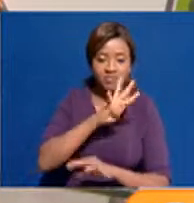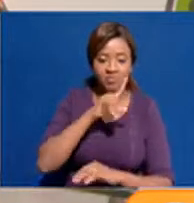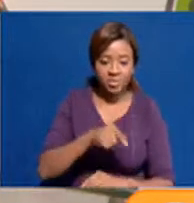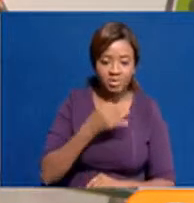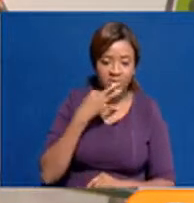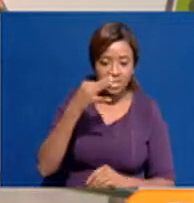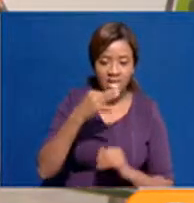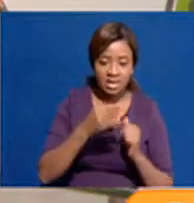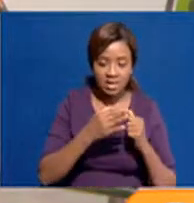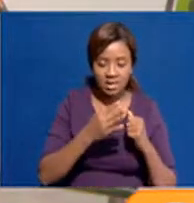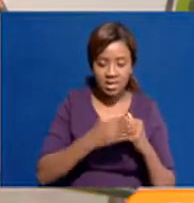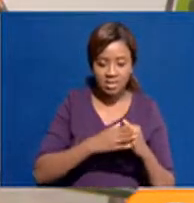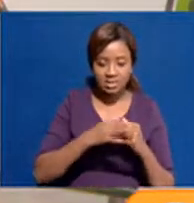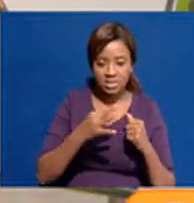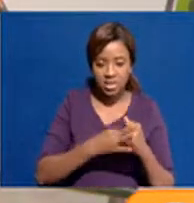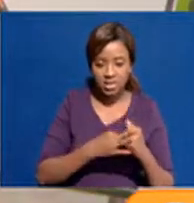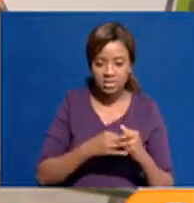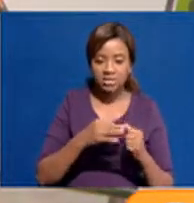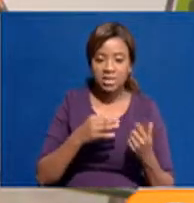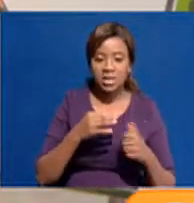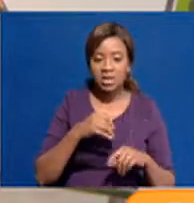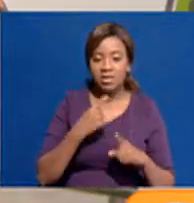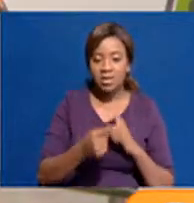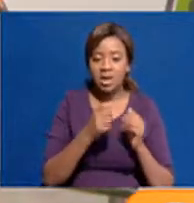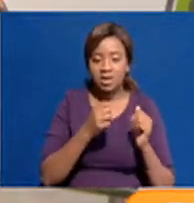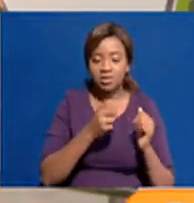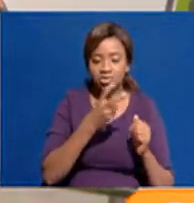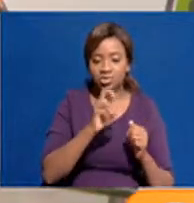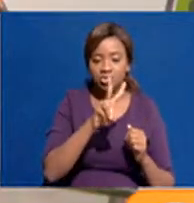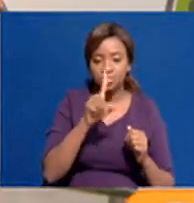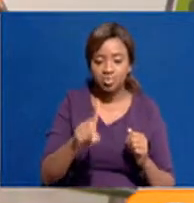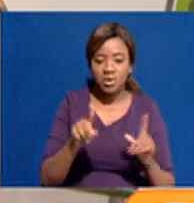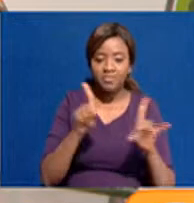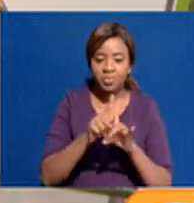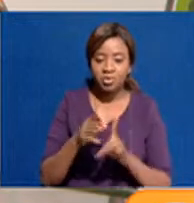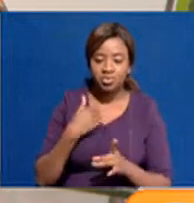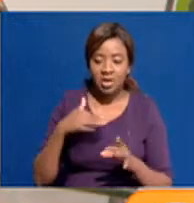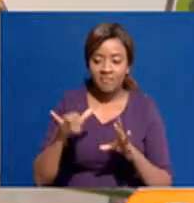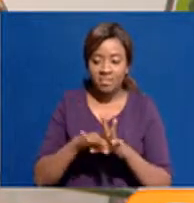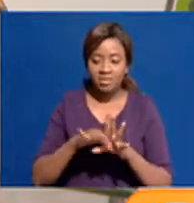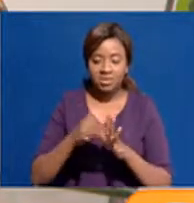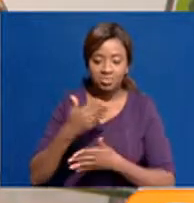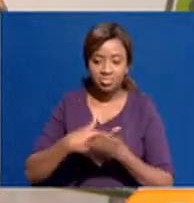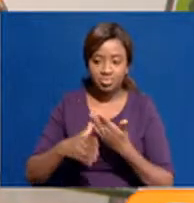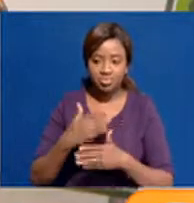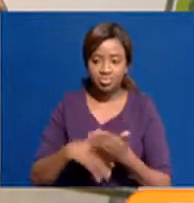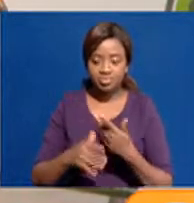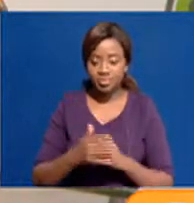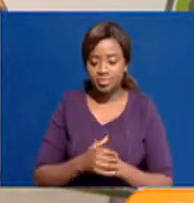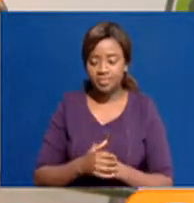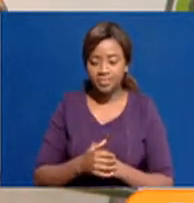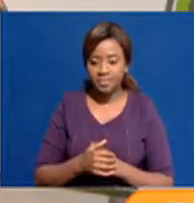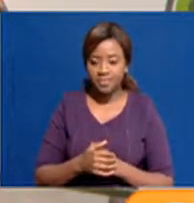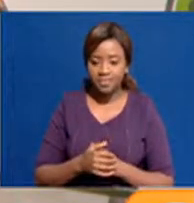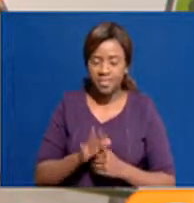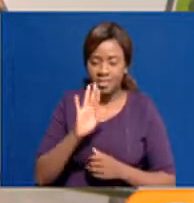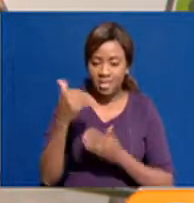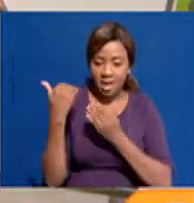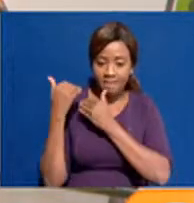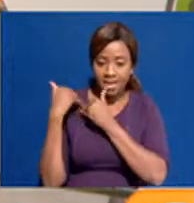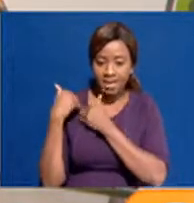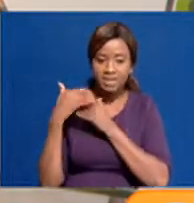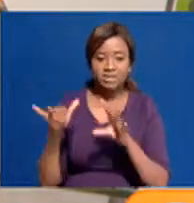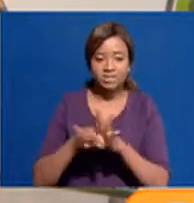4,398 in the year 2021. The society also created a membership relationship section whose common debt is the